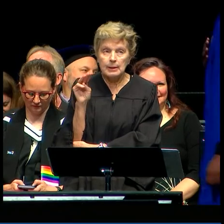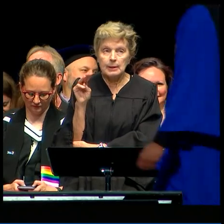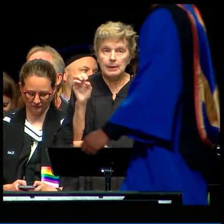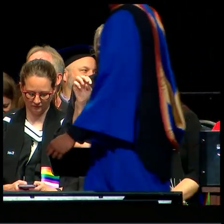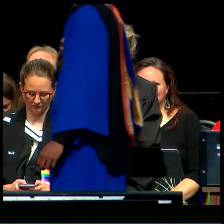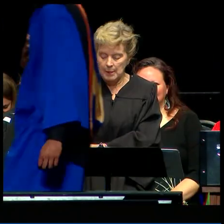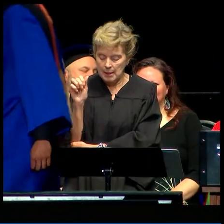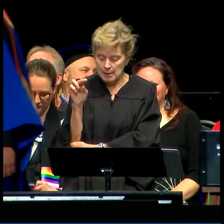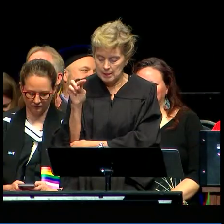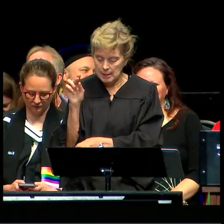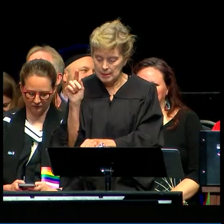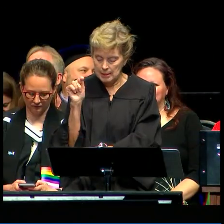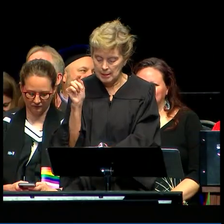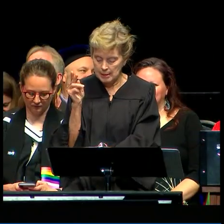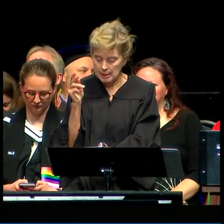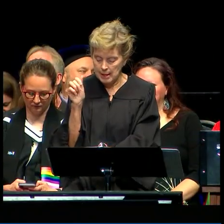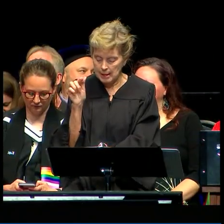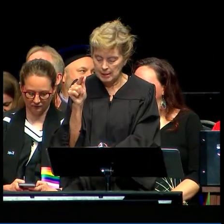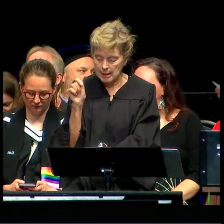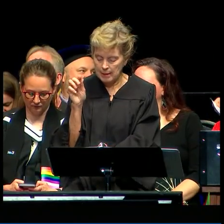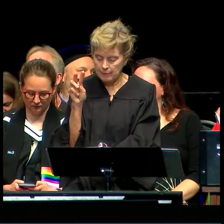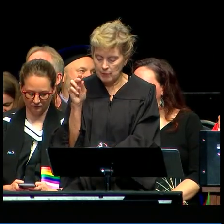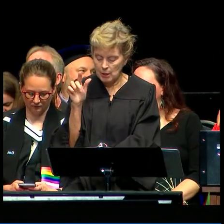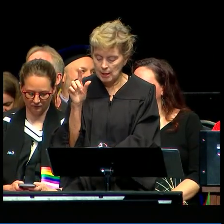Menon Tanga Velauta Pillai.